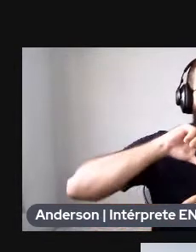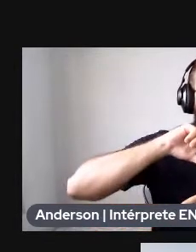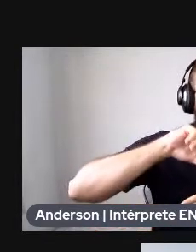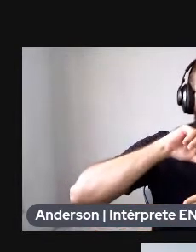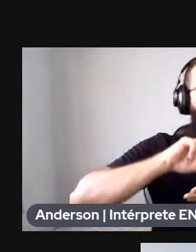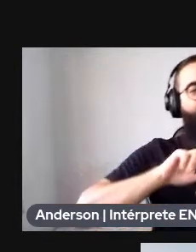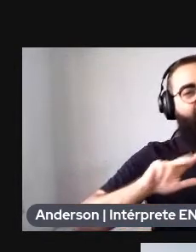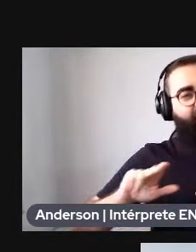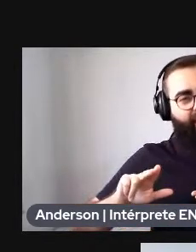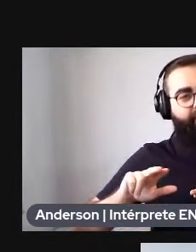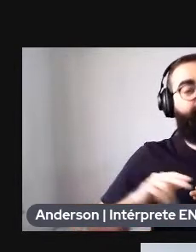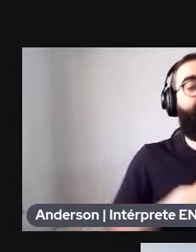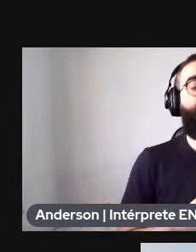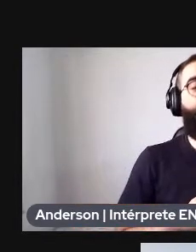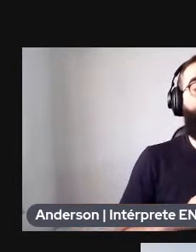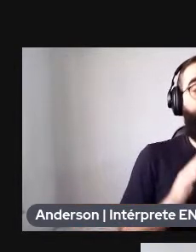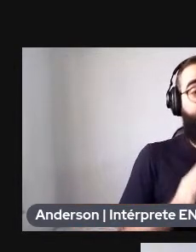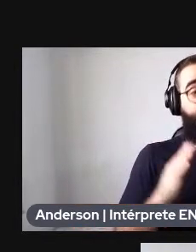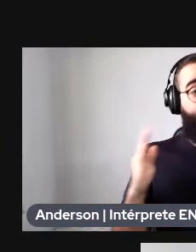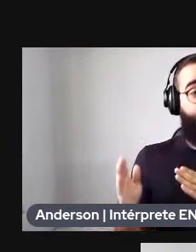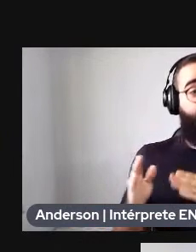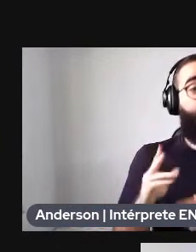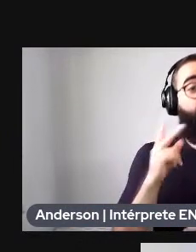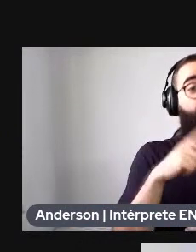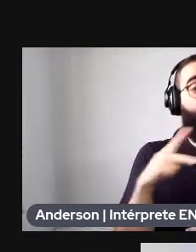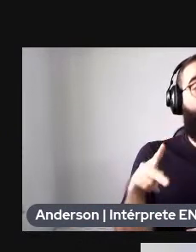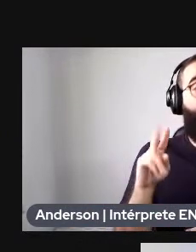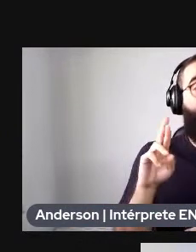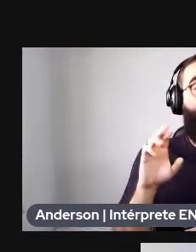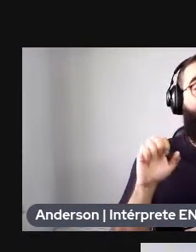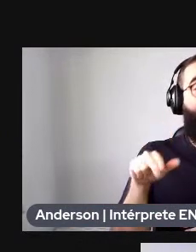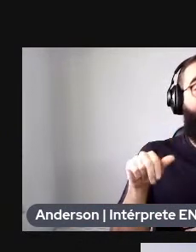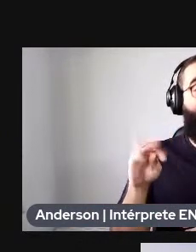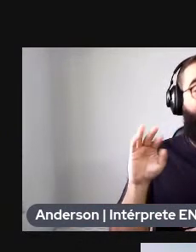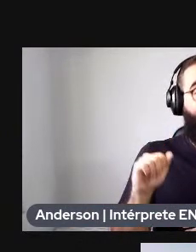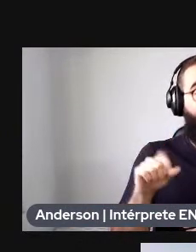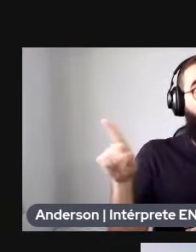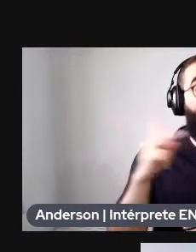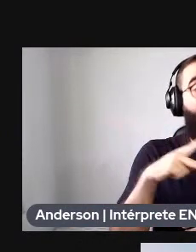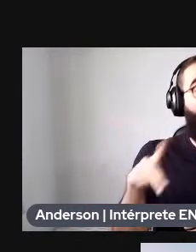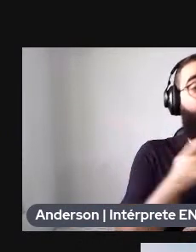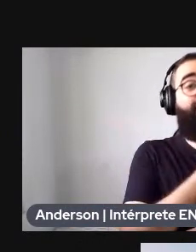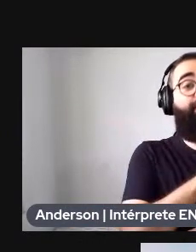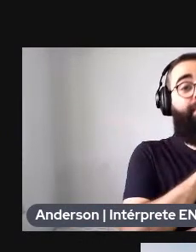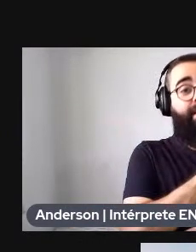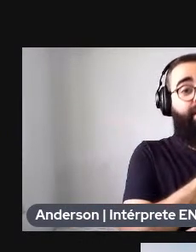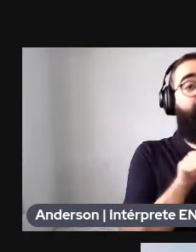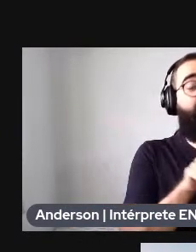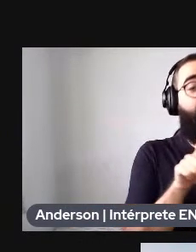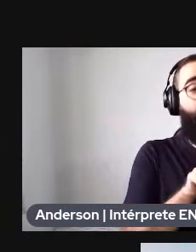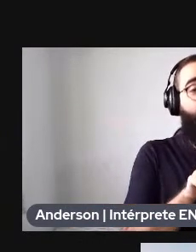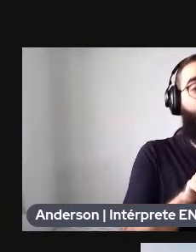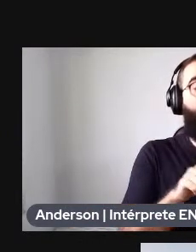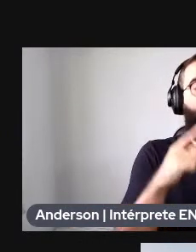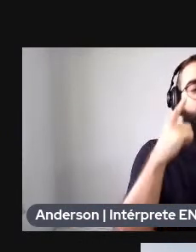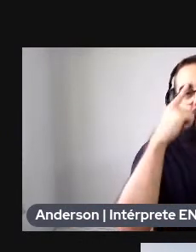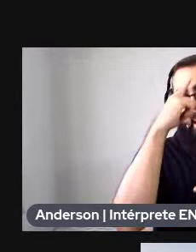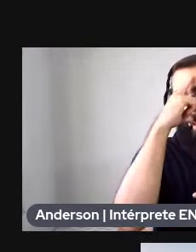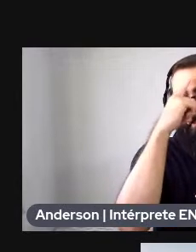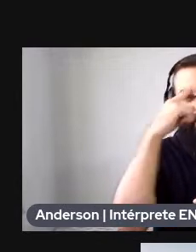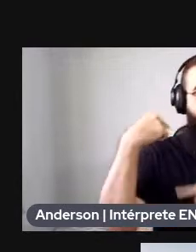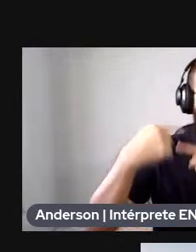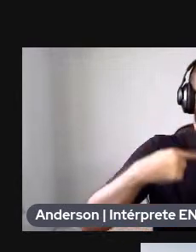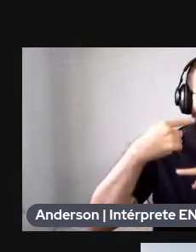is a professor of Hispanic and General Romance Linguistics at the Faculty of Arts and Philosophy of